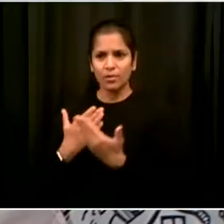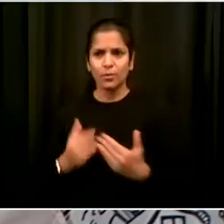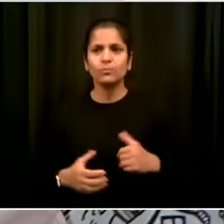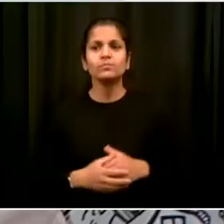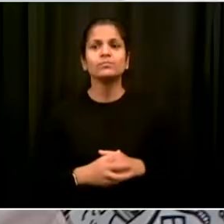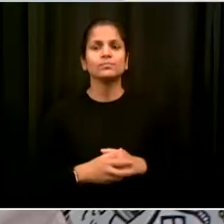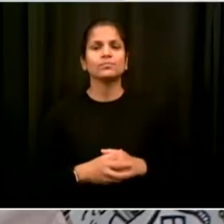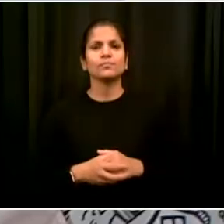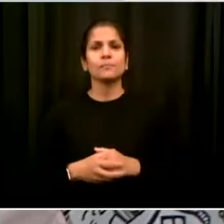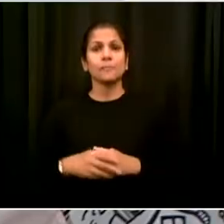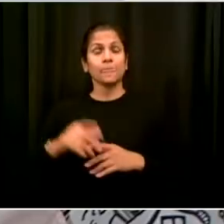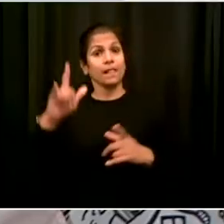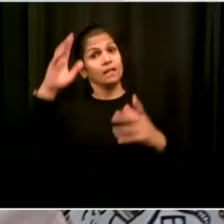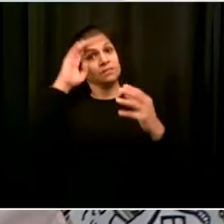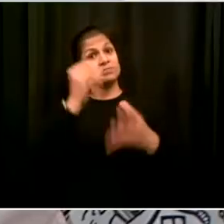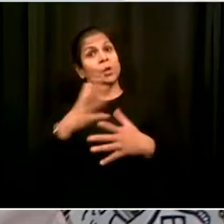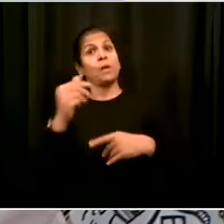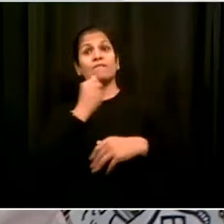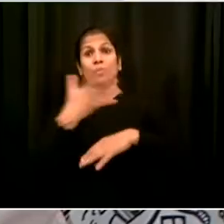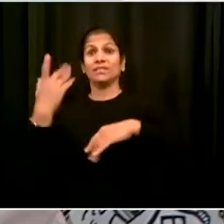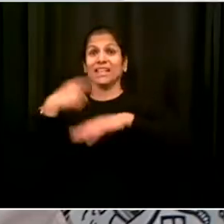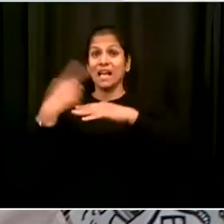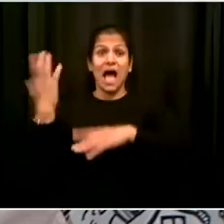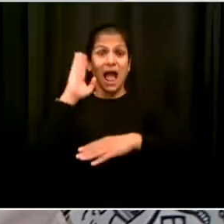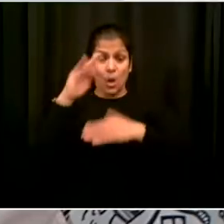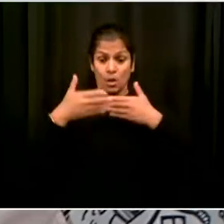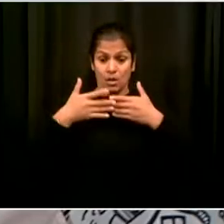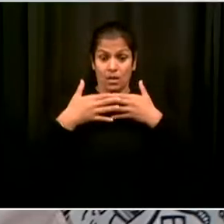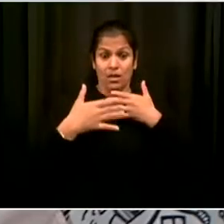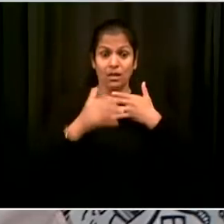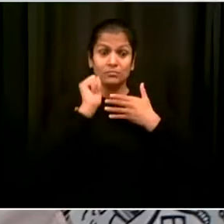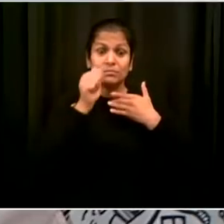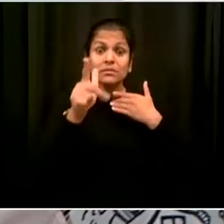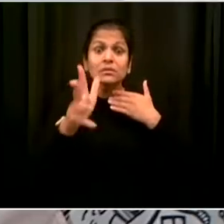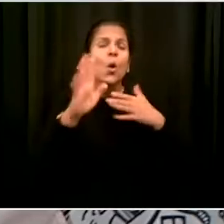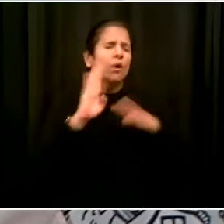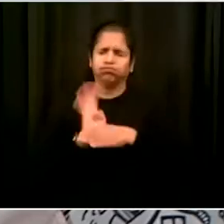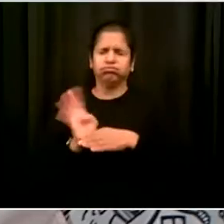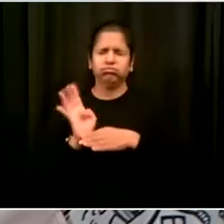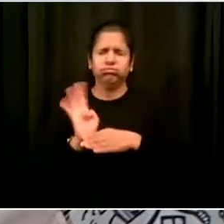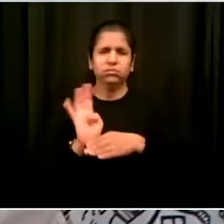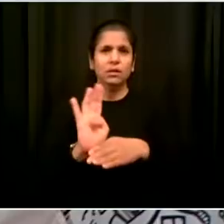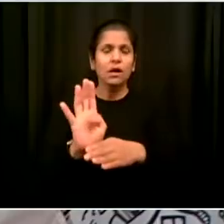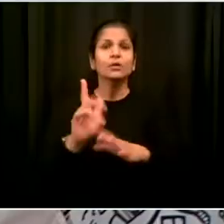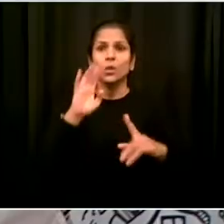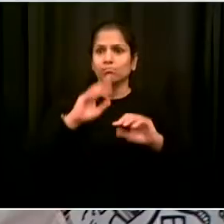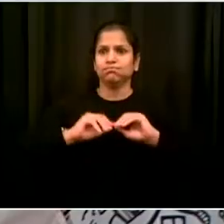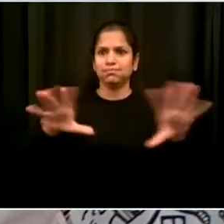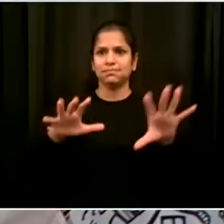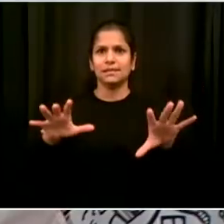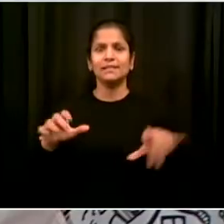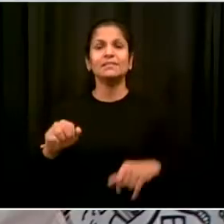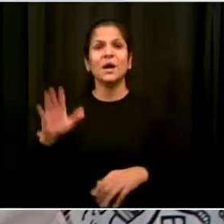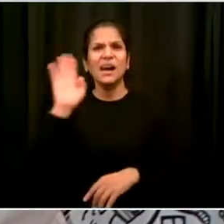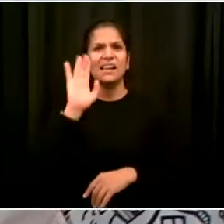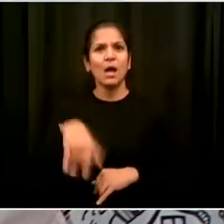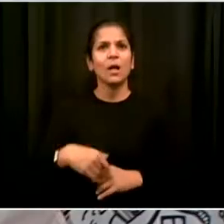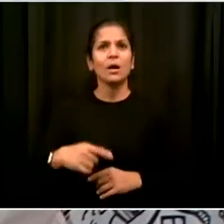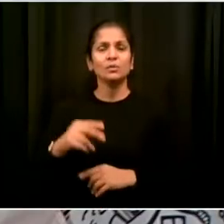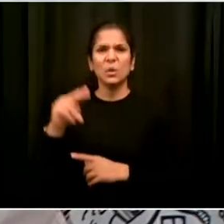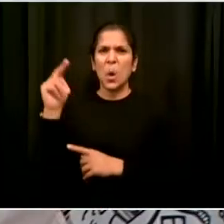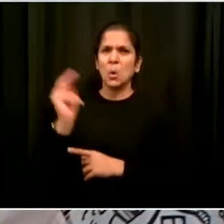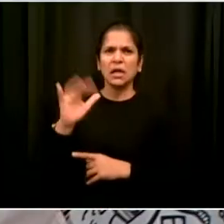days as the vaccine arrives in New York City. And again, one thing we do in New York City, we do things big. We're going to do a big,